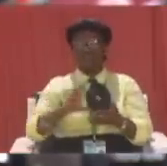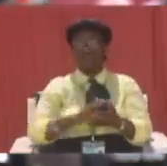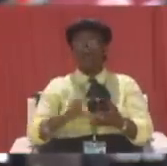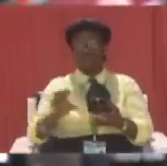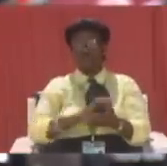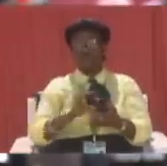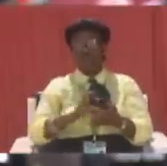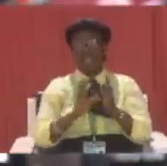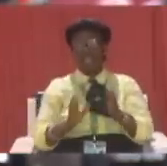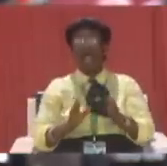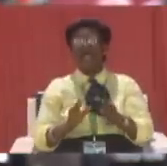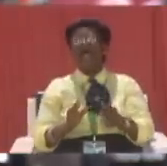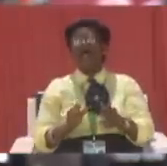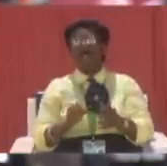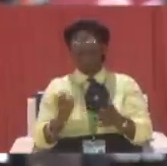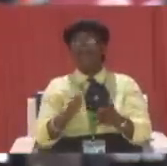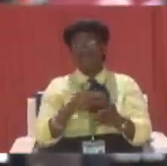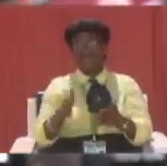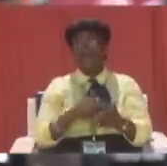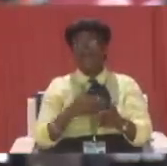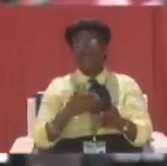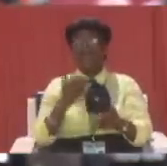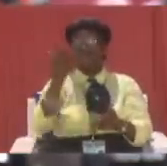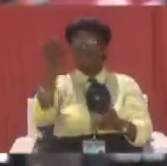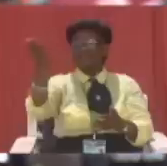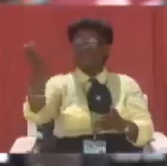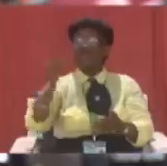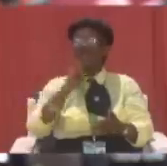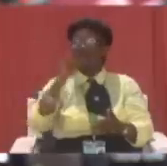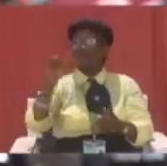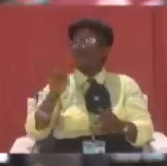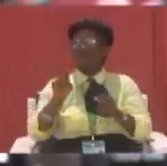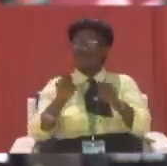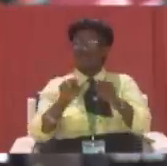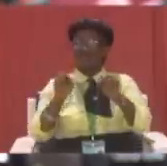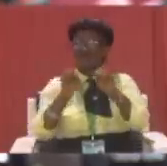There is nothing God cannot do.